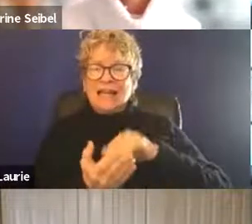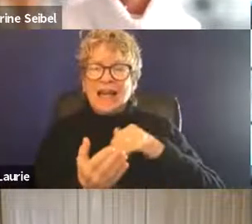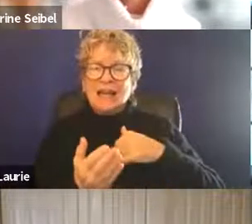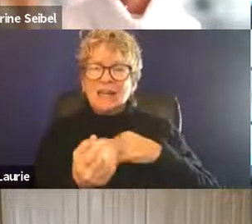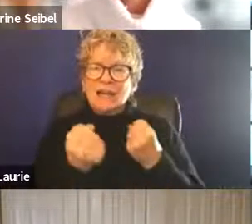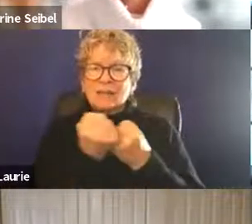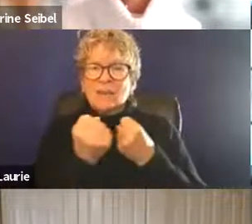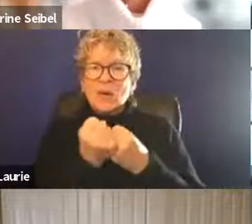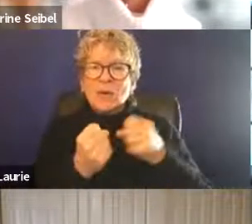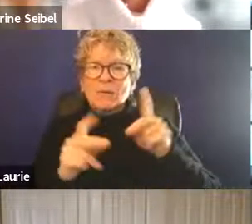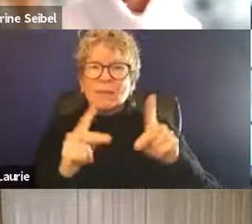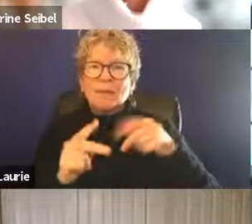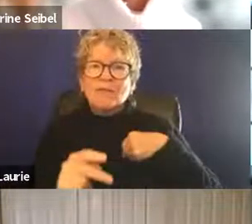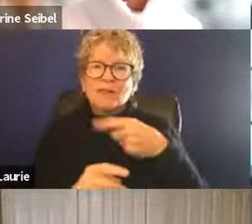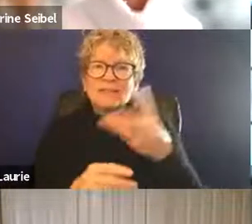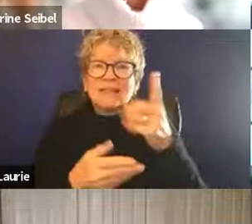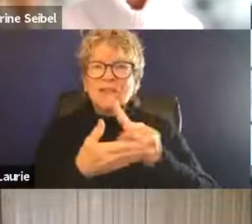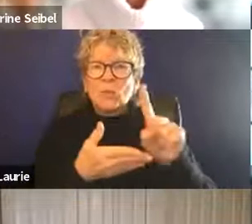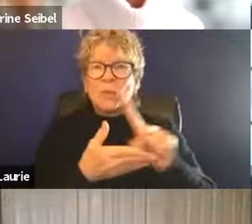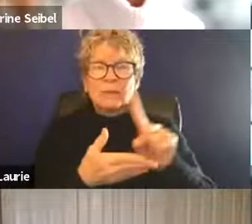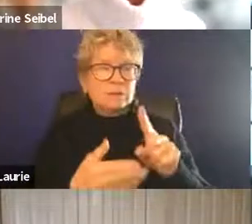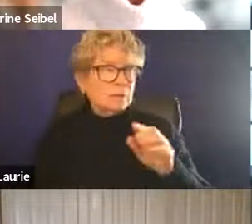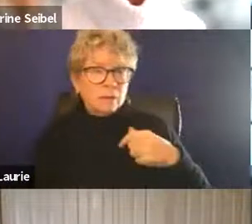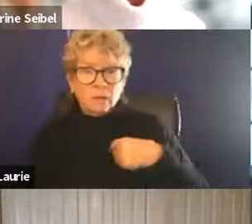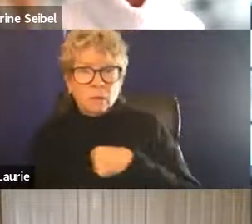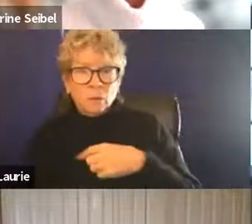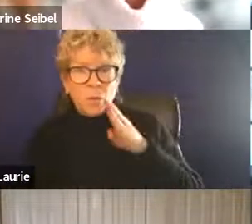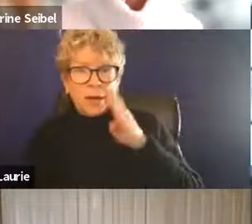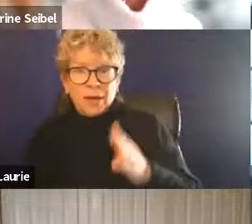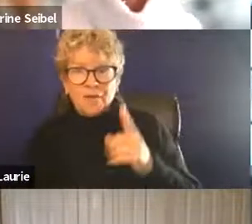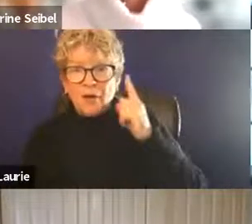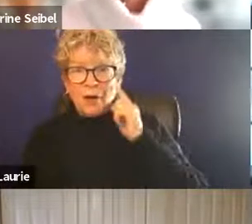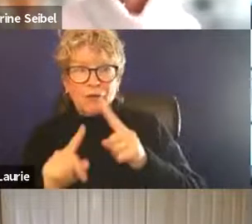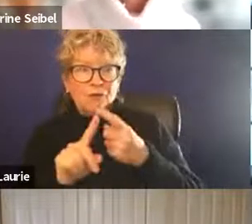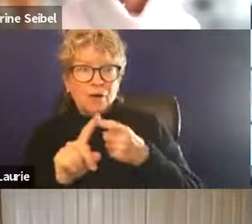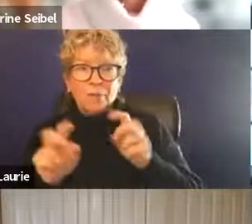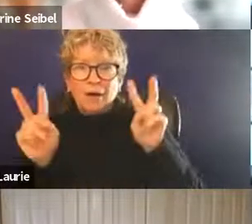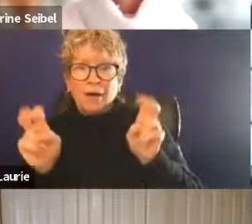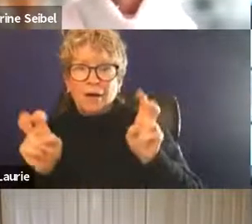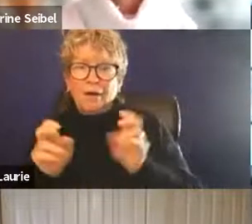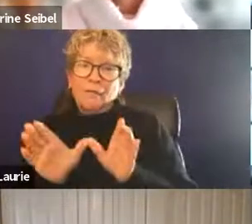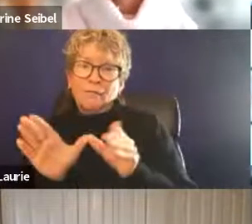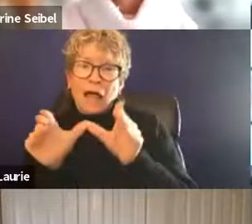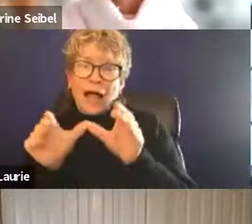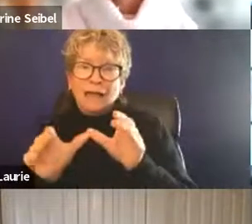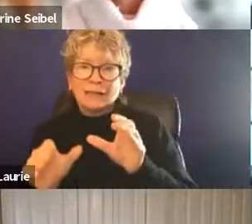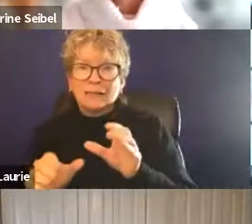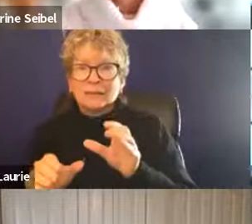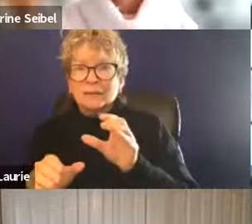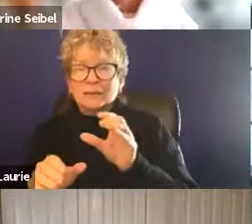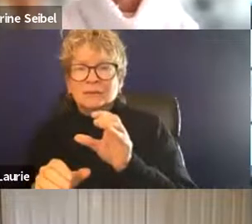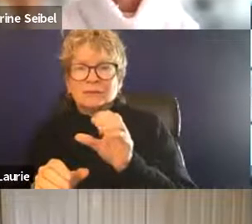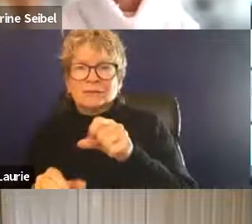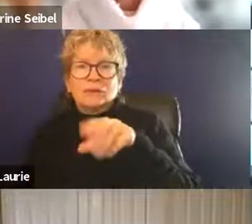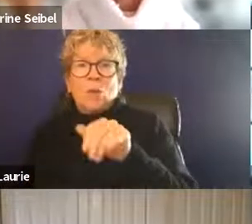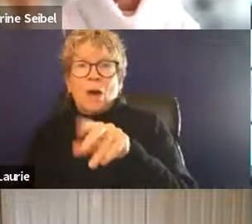for a couple of weeks. Whereas we never heard from the flying squad ever again. They never called to see if my child